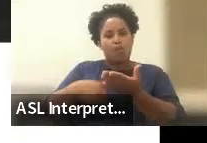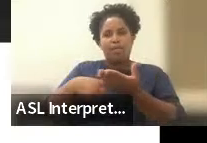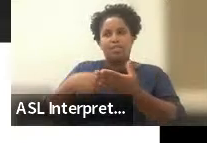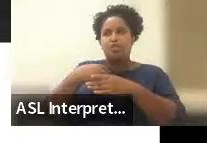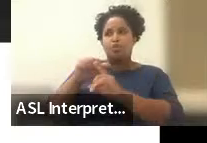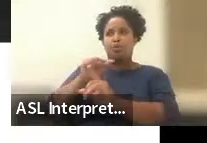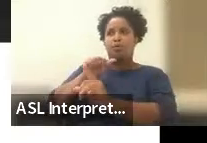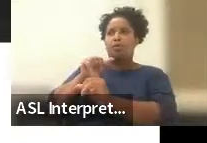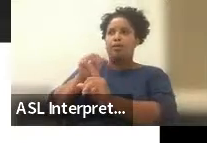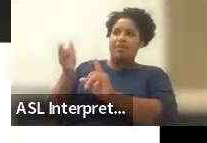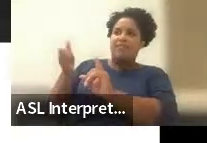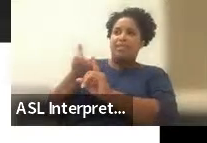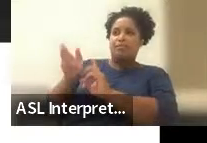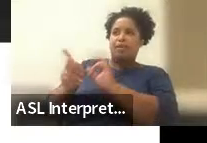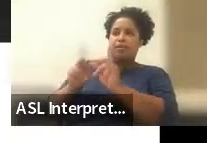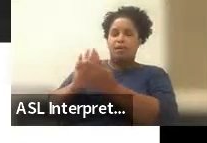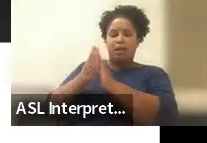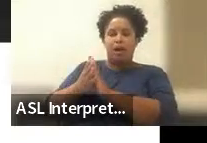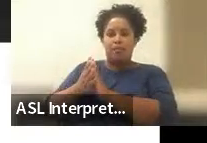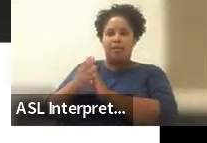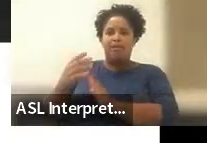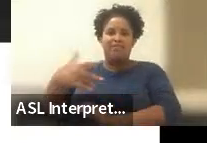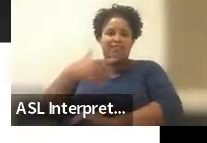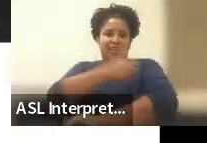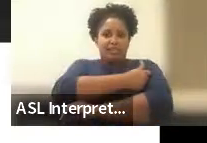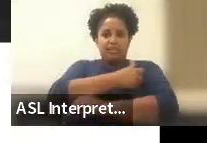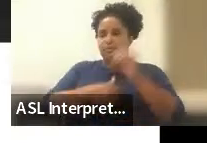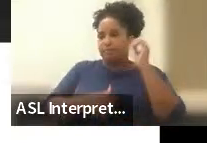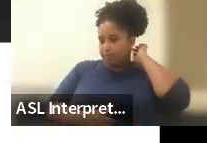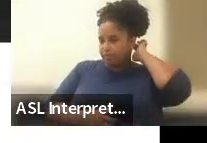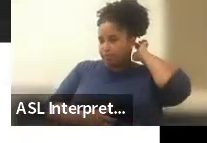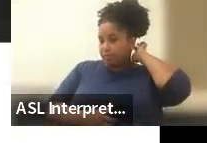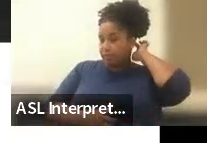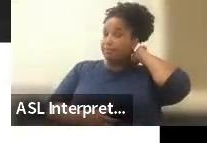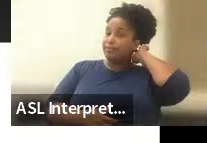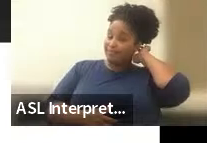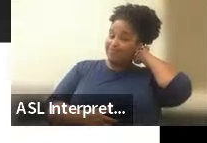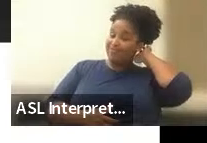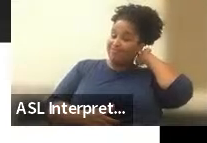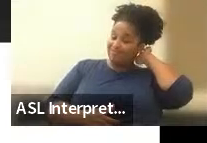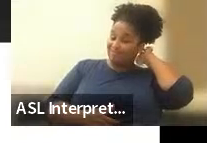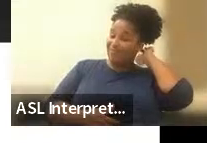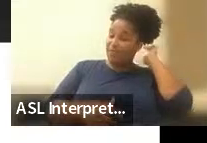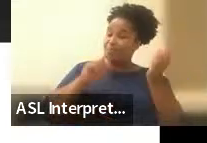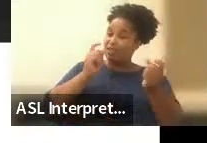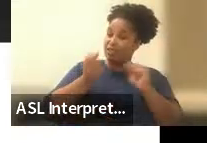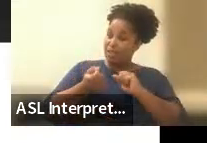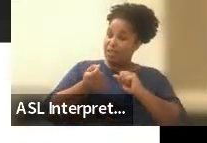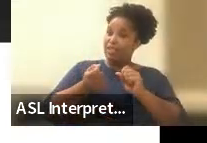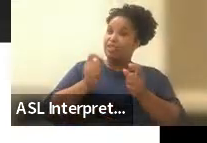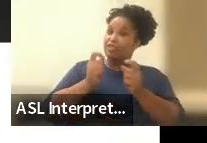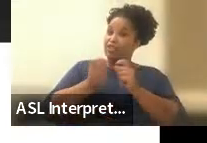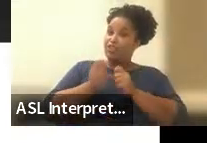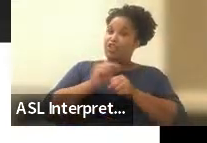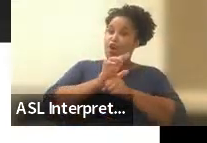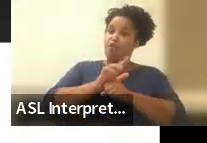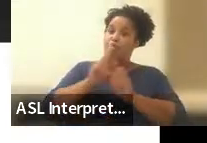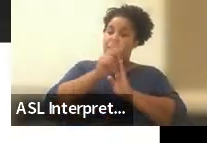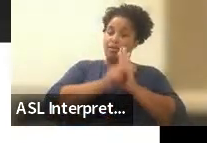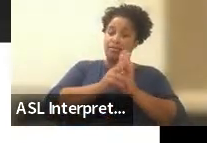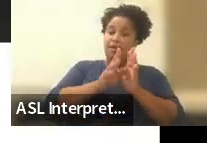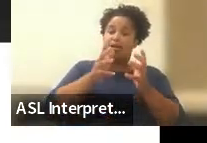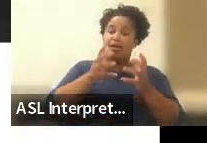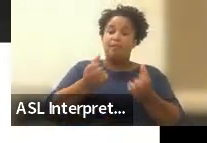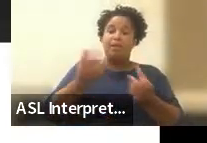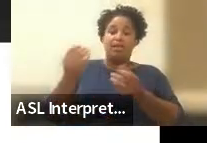I think there's a lot that is challenging when we change COVID policy, and this is no exception. I think